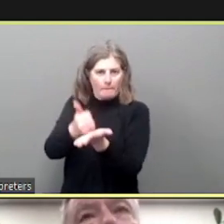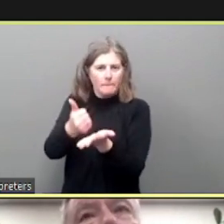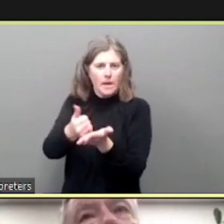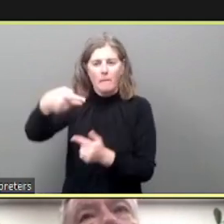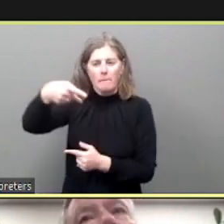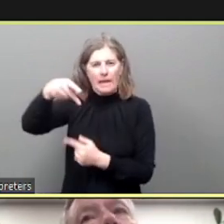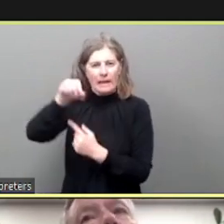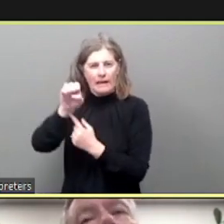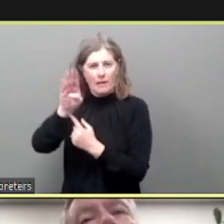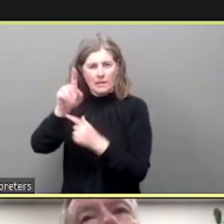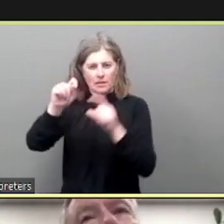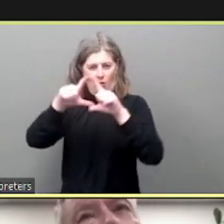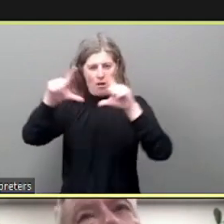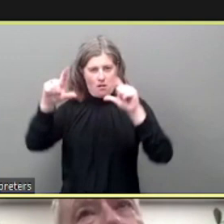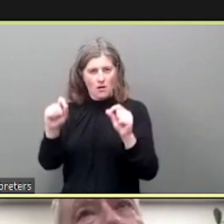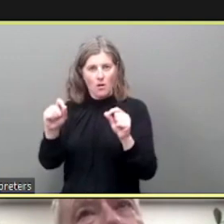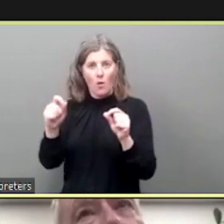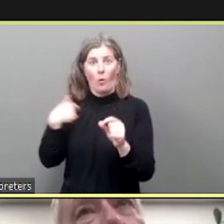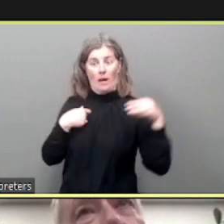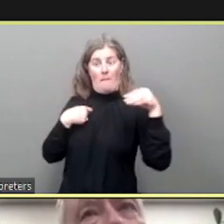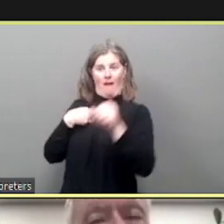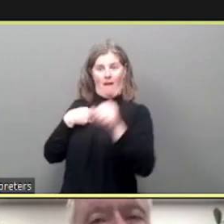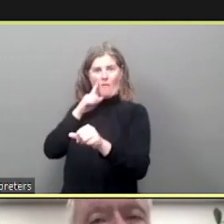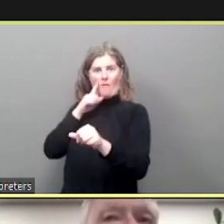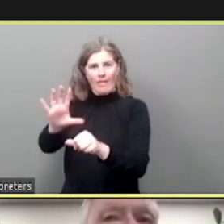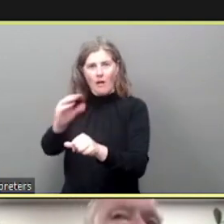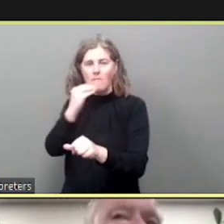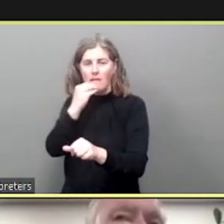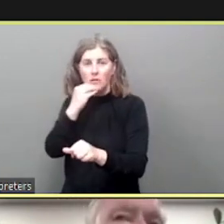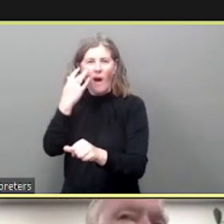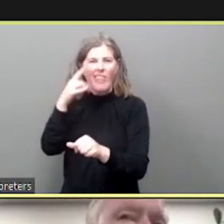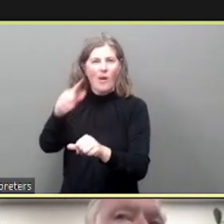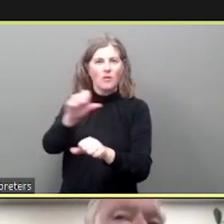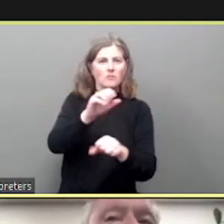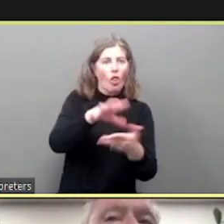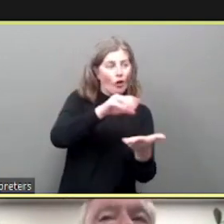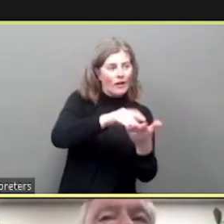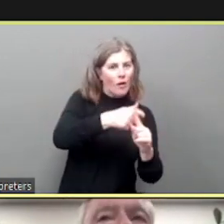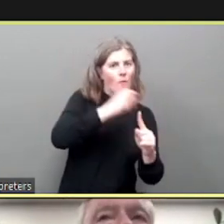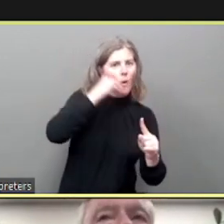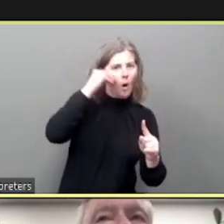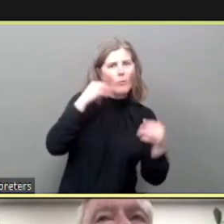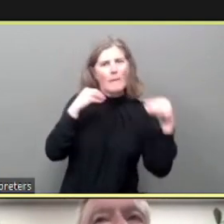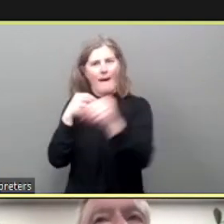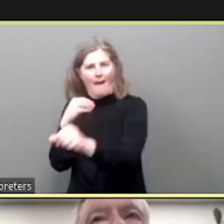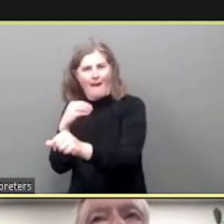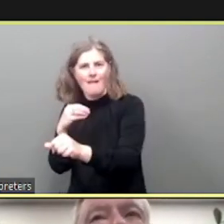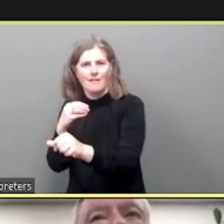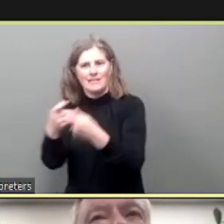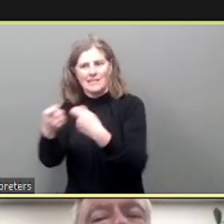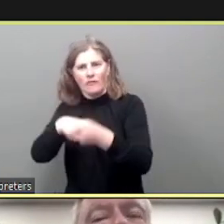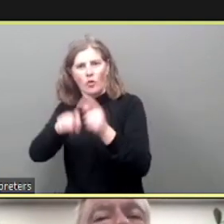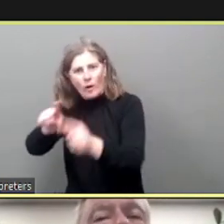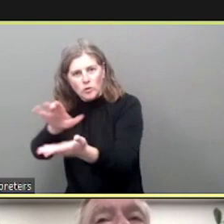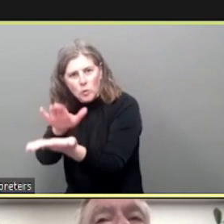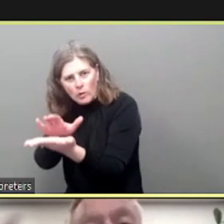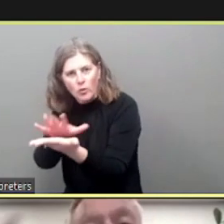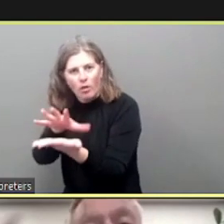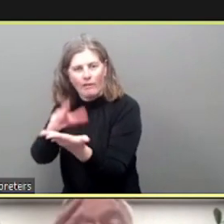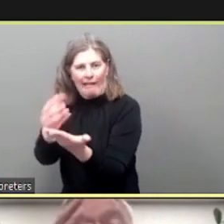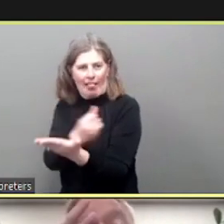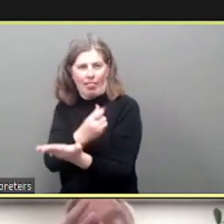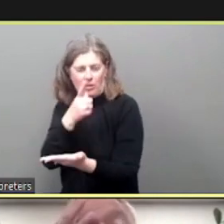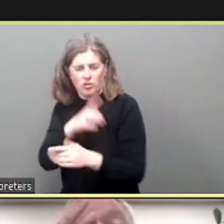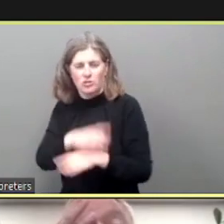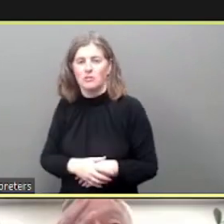at home, we actually pay for their meals at home like we pay for them in school. So still a lot of our